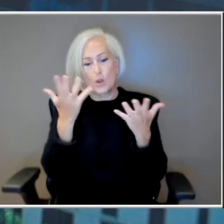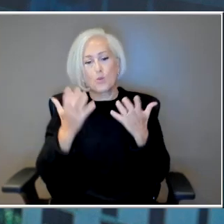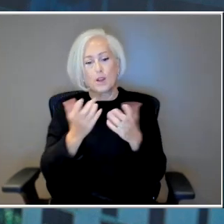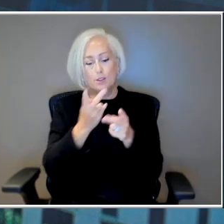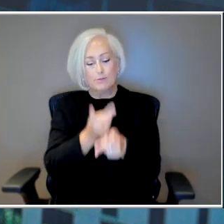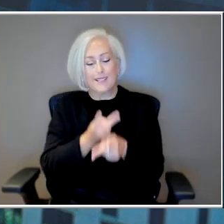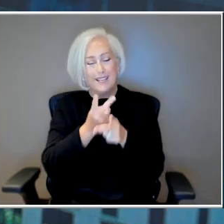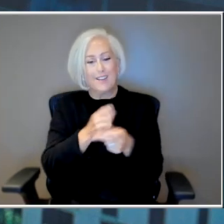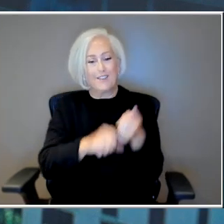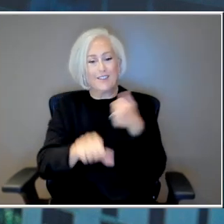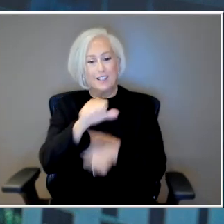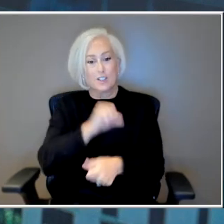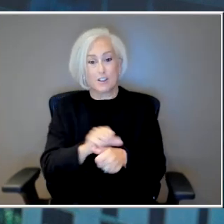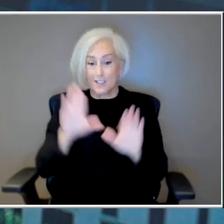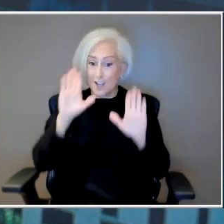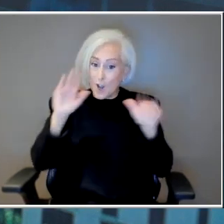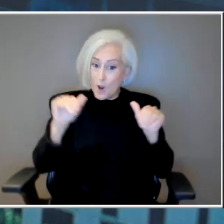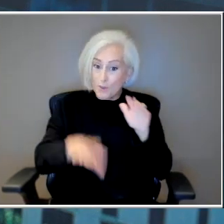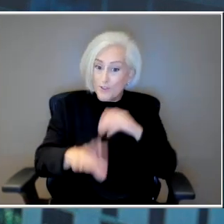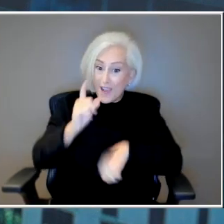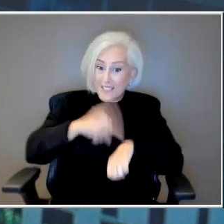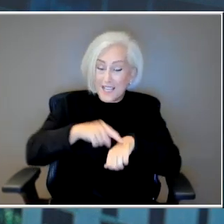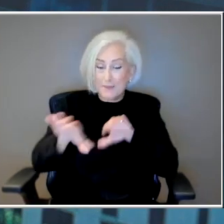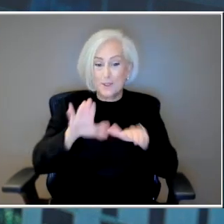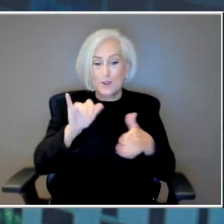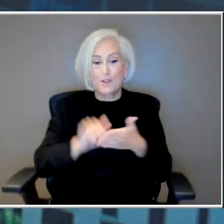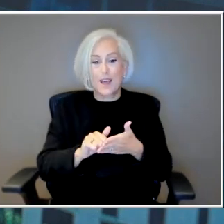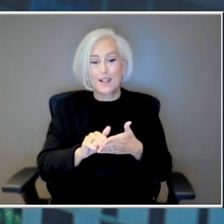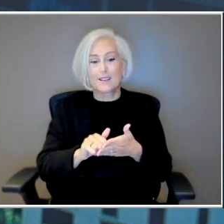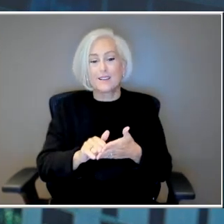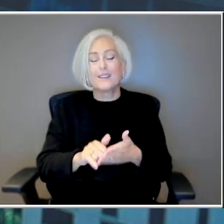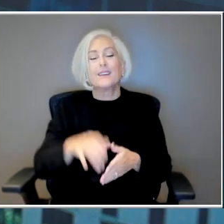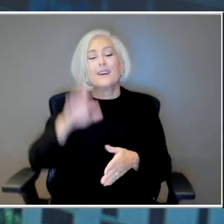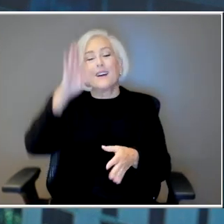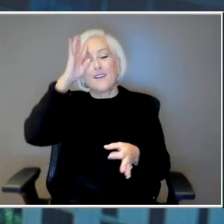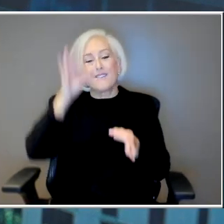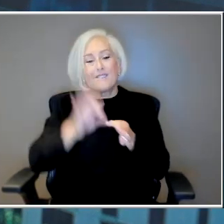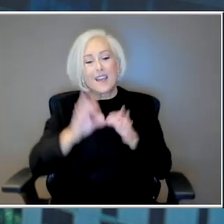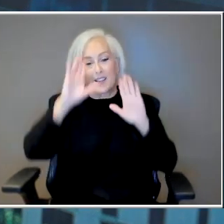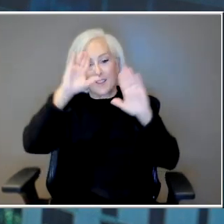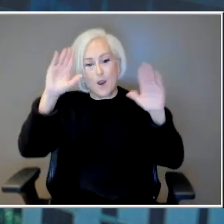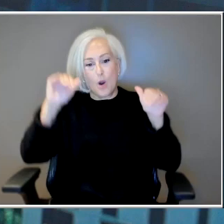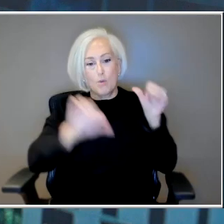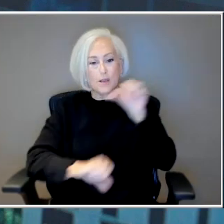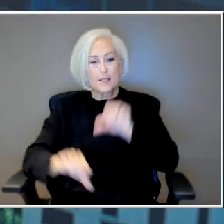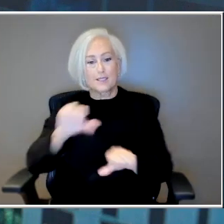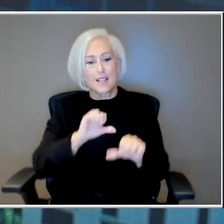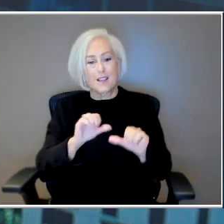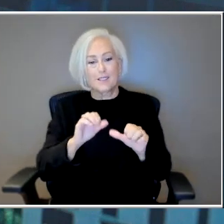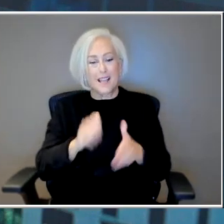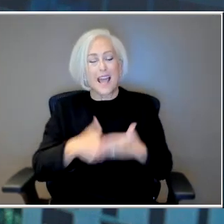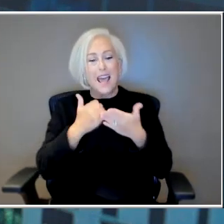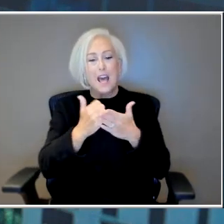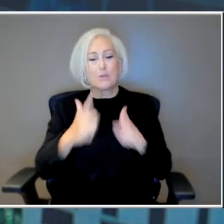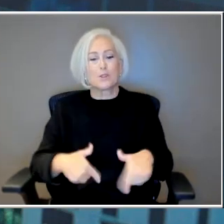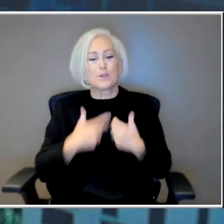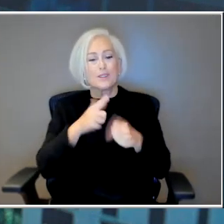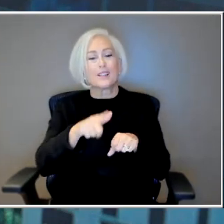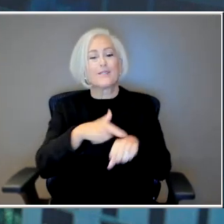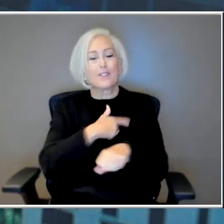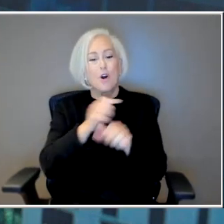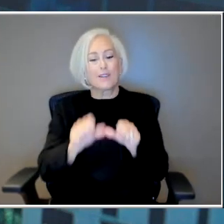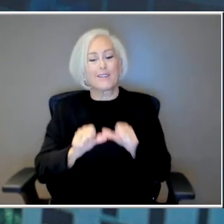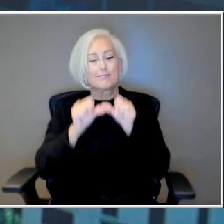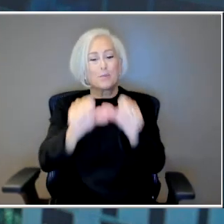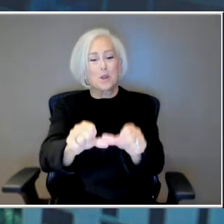this holiday season. Remember, faith, hope, and science helps you live long and prosper. Starting next week, you'll see some